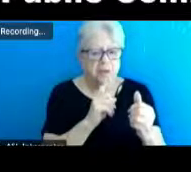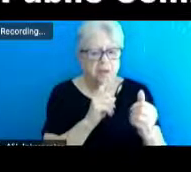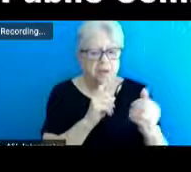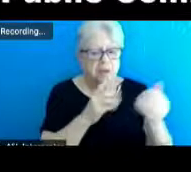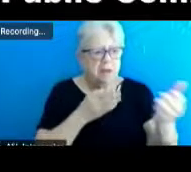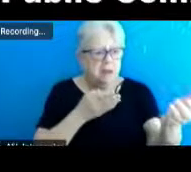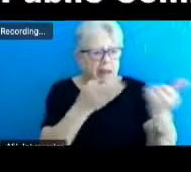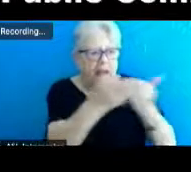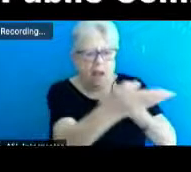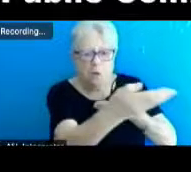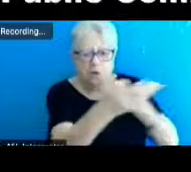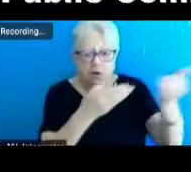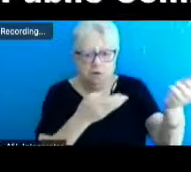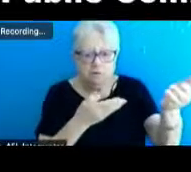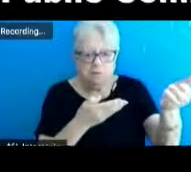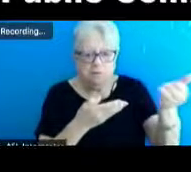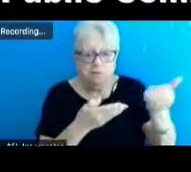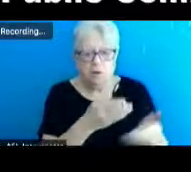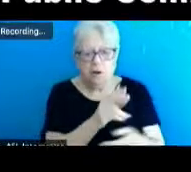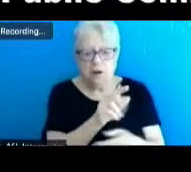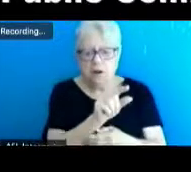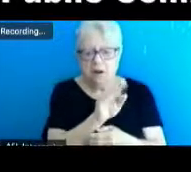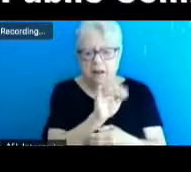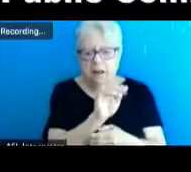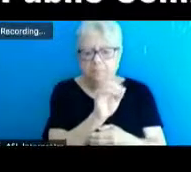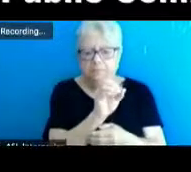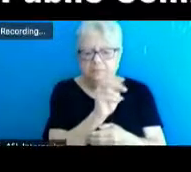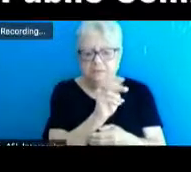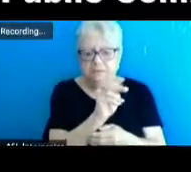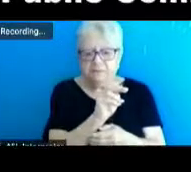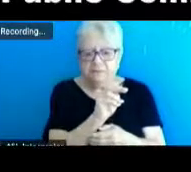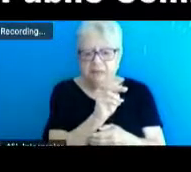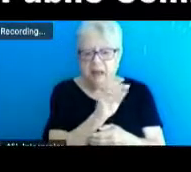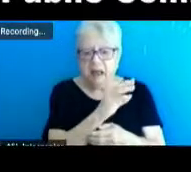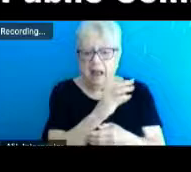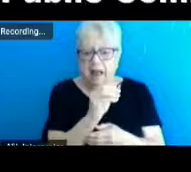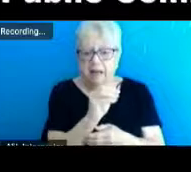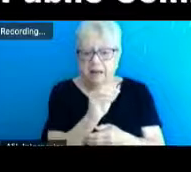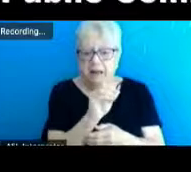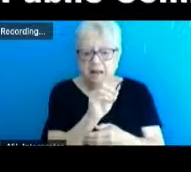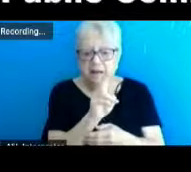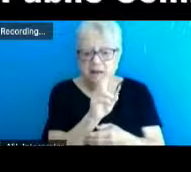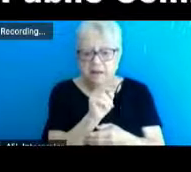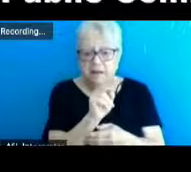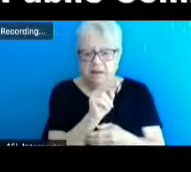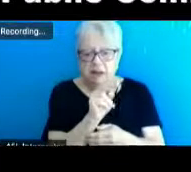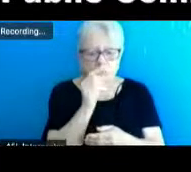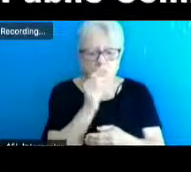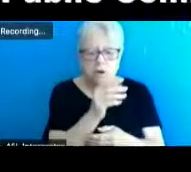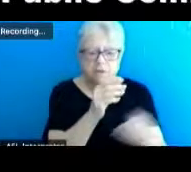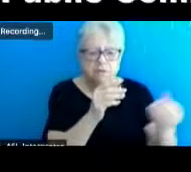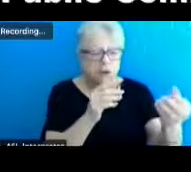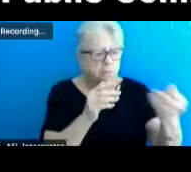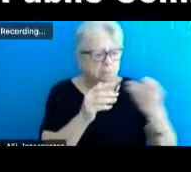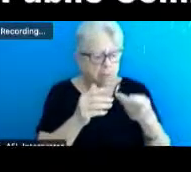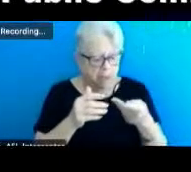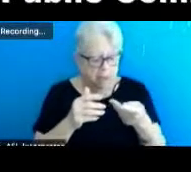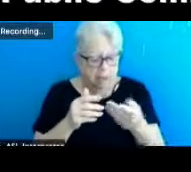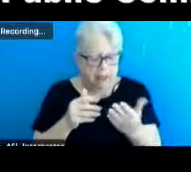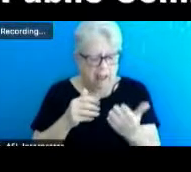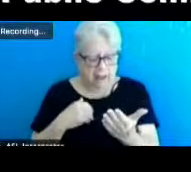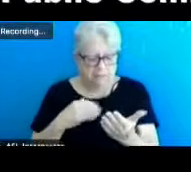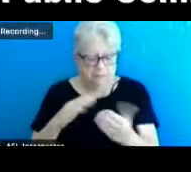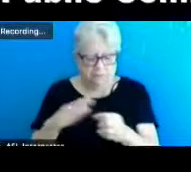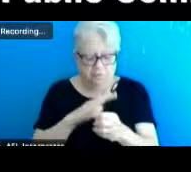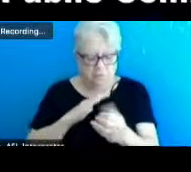Dunn, with the understanding that anything has to come back before and be approved by the full commission anyway? So again, I'm trying to think